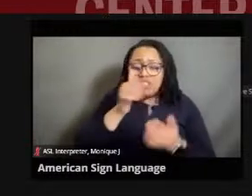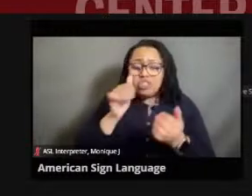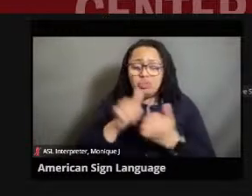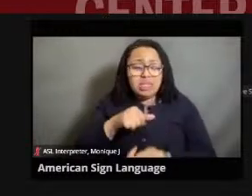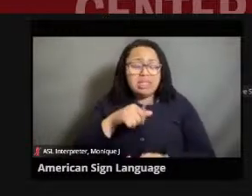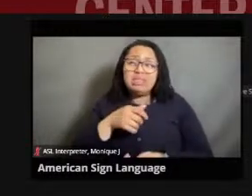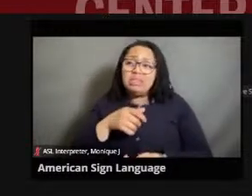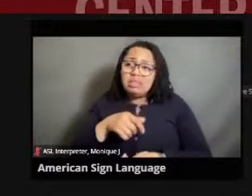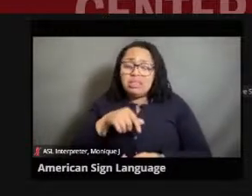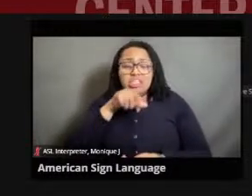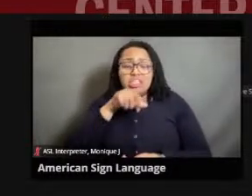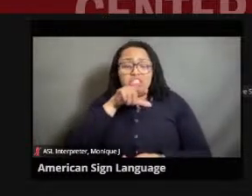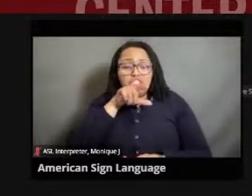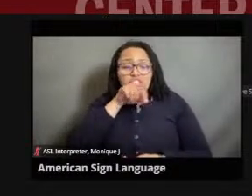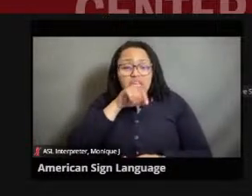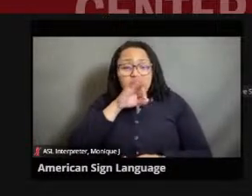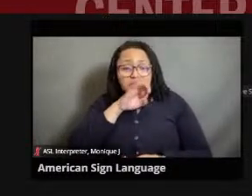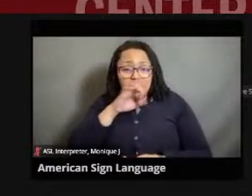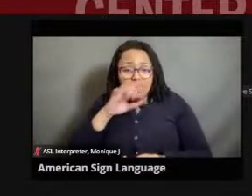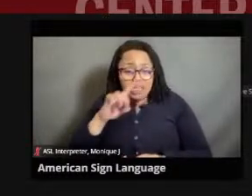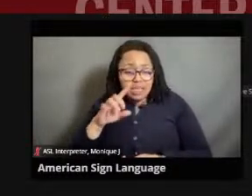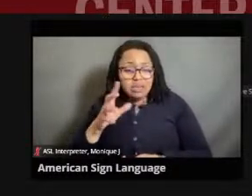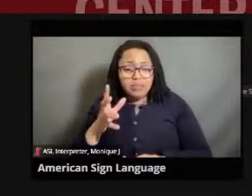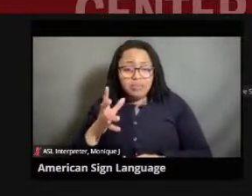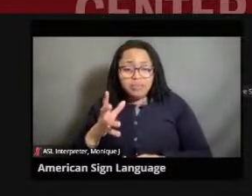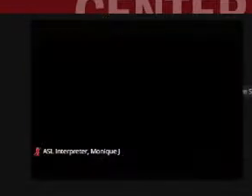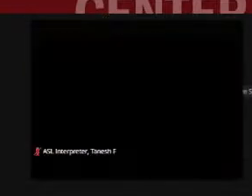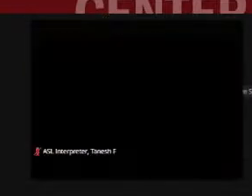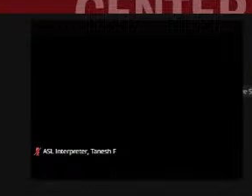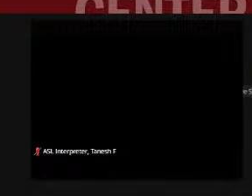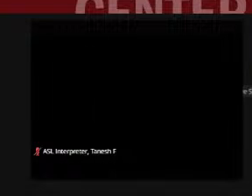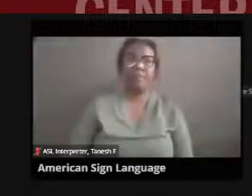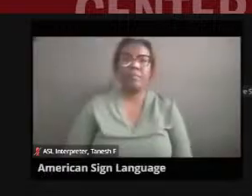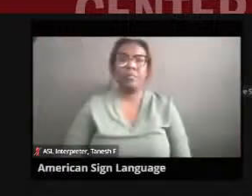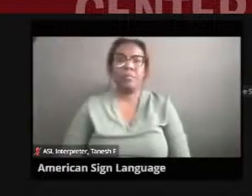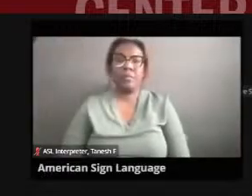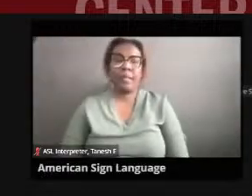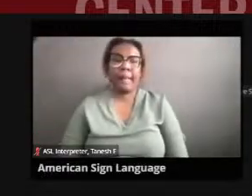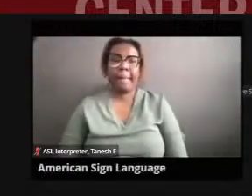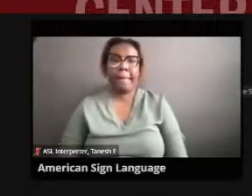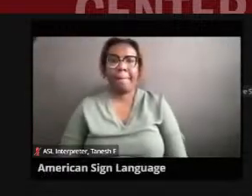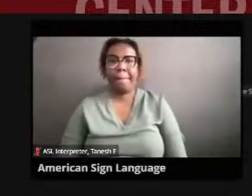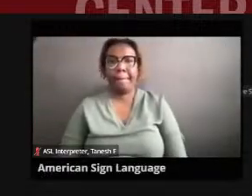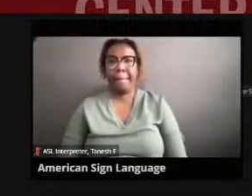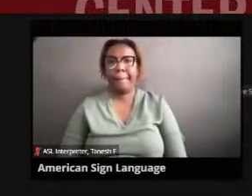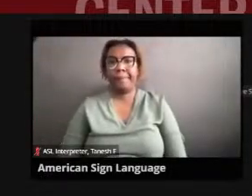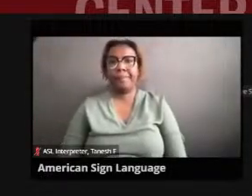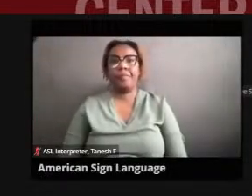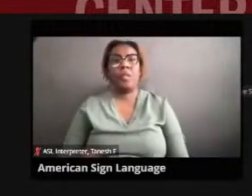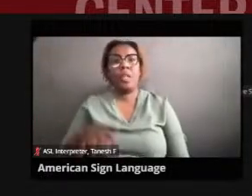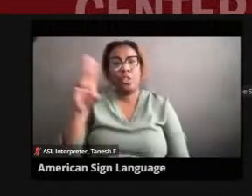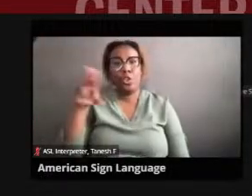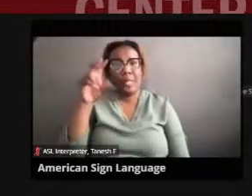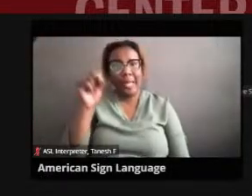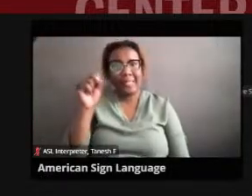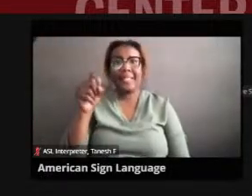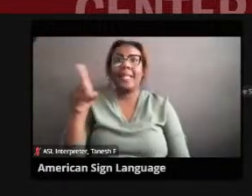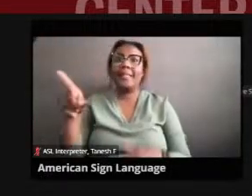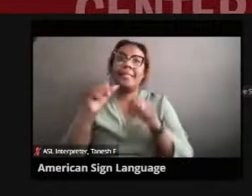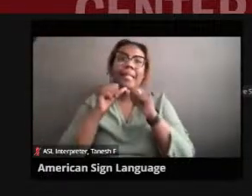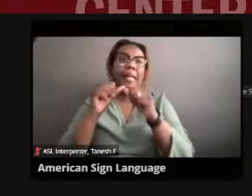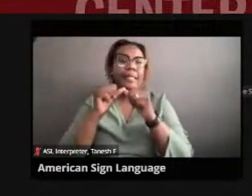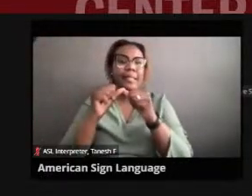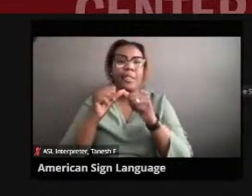These horrors remind us of the brokenness of our world. And all the while, the United States just continues to enable